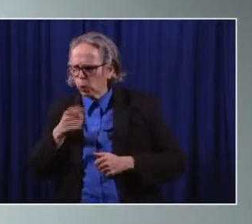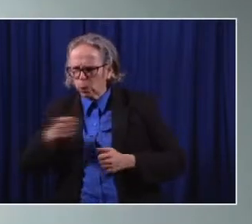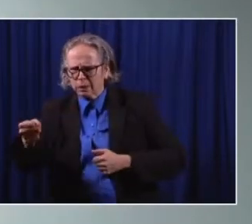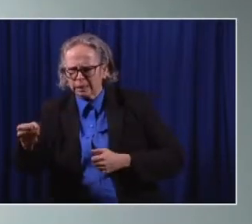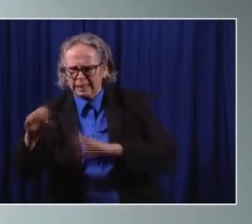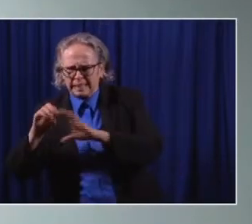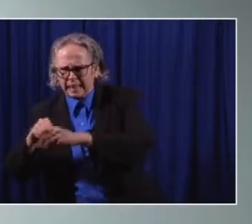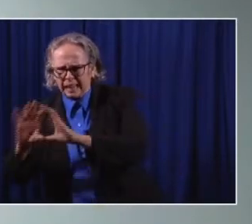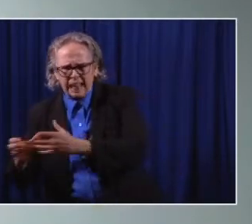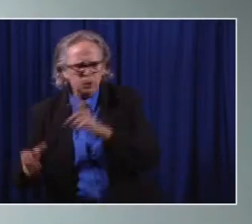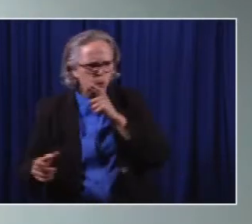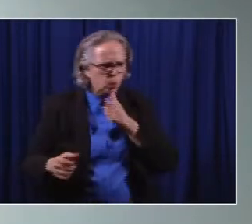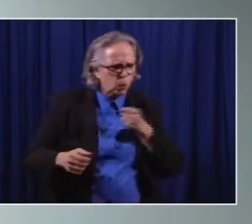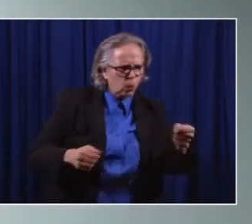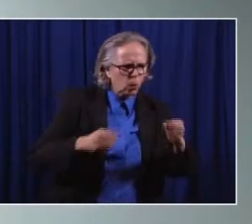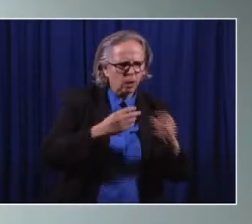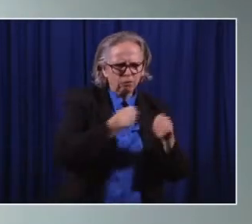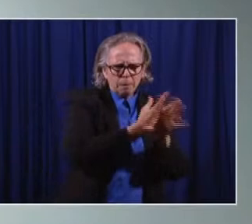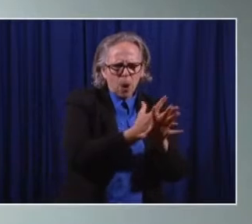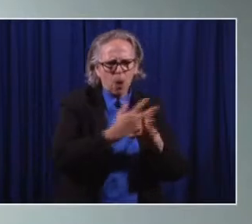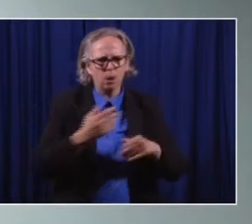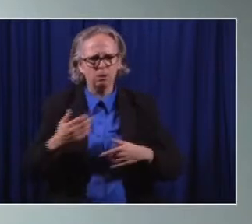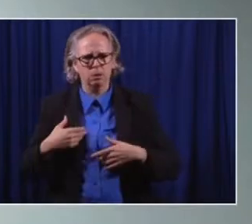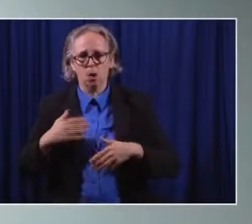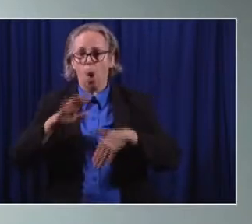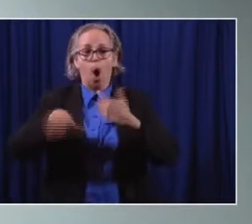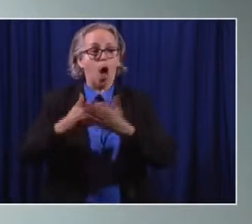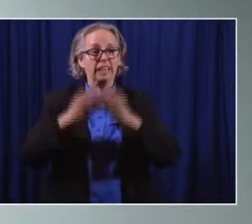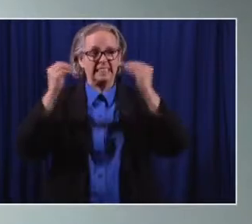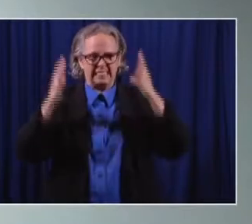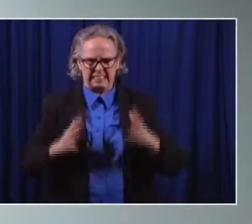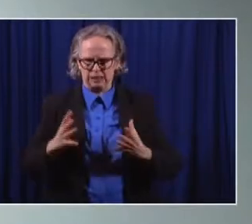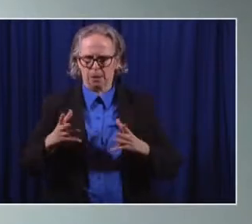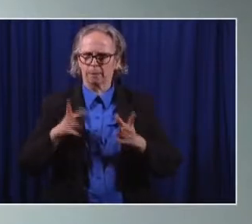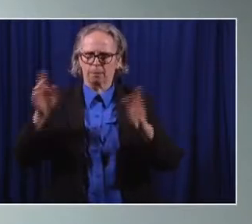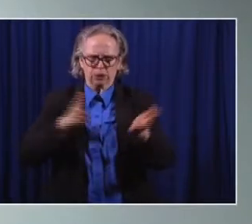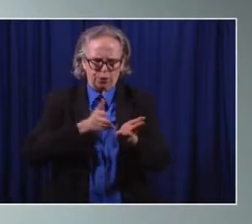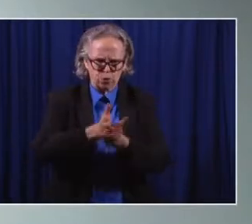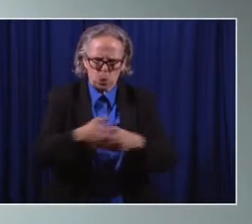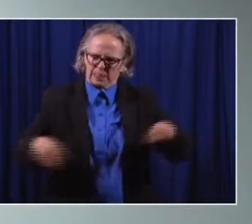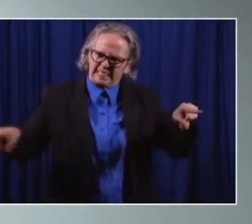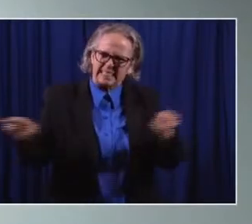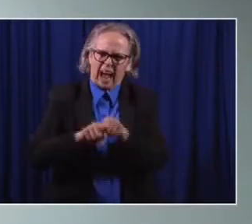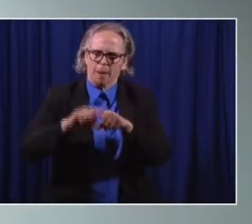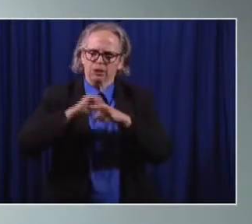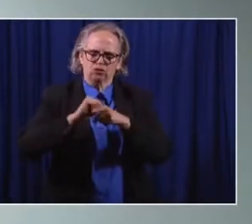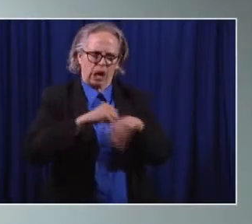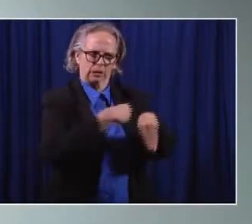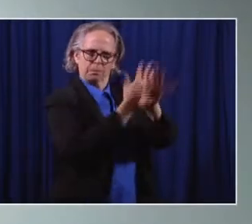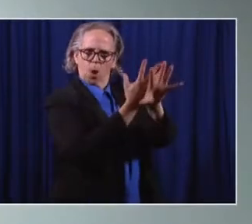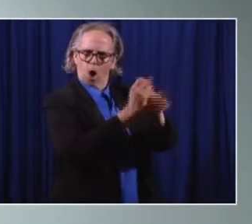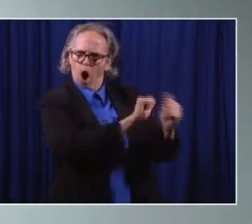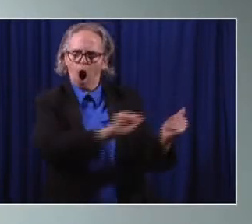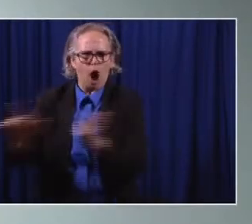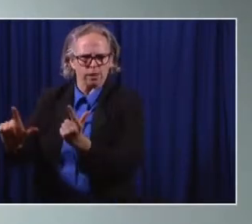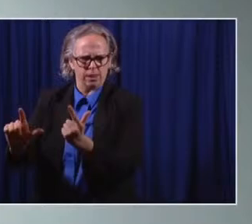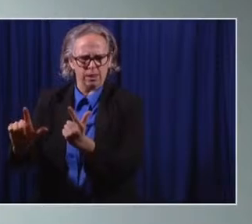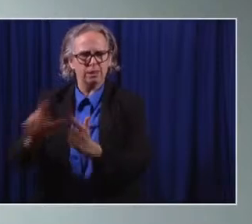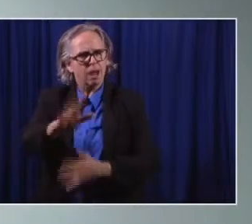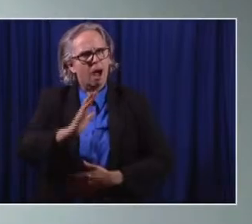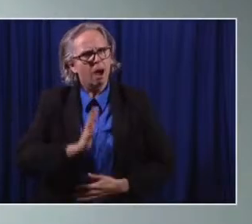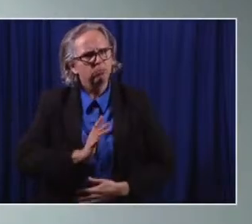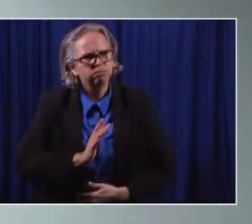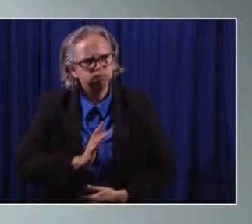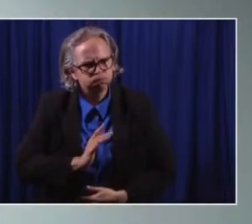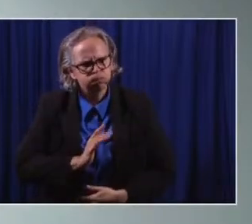all of our teachers were training in the summer. But really and truly what was nice is we were actually able to use our teachers that